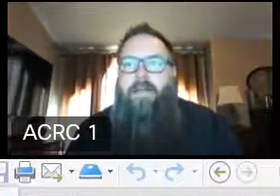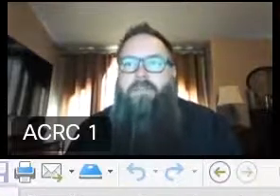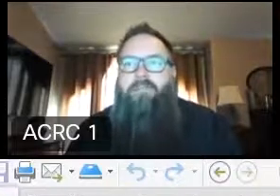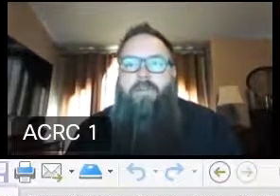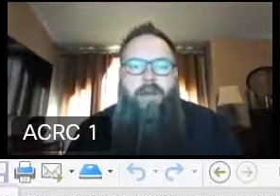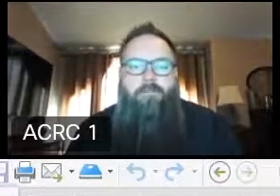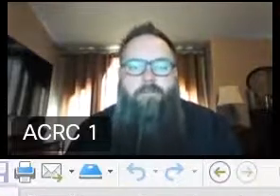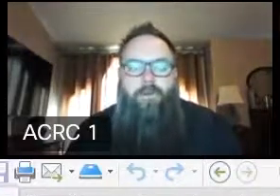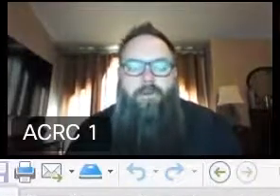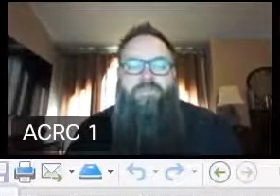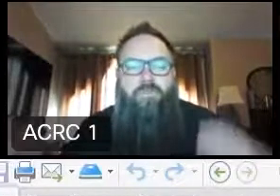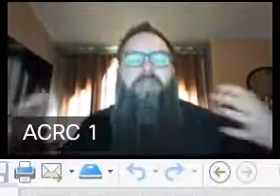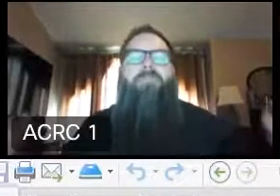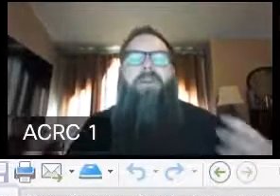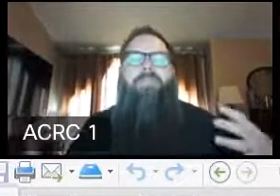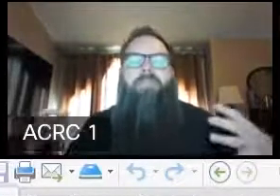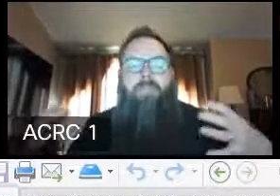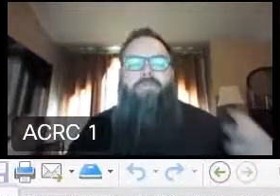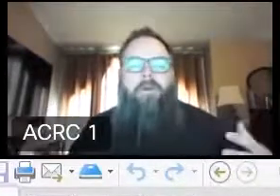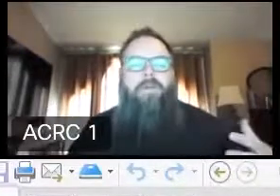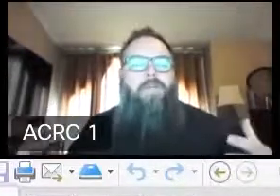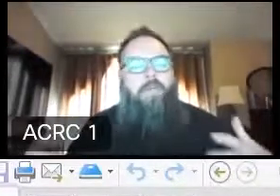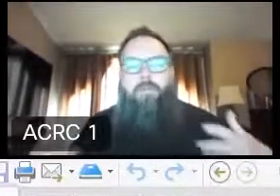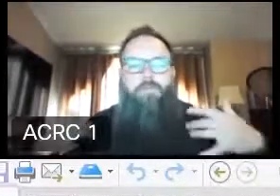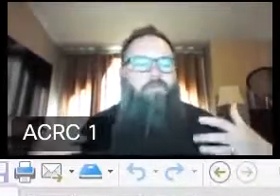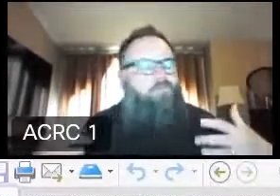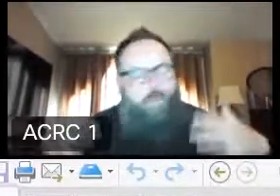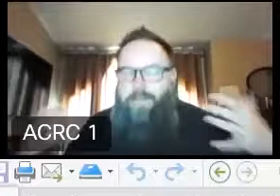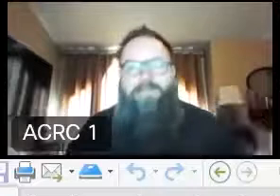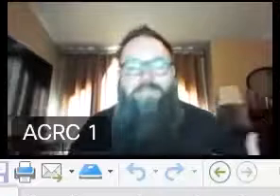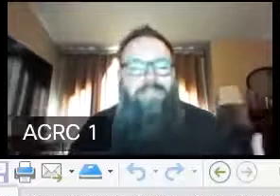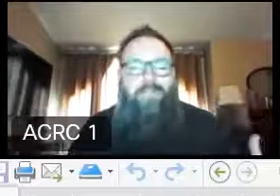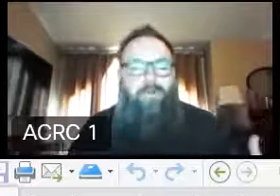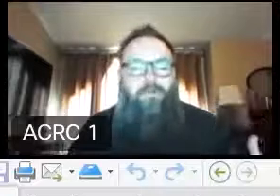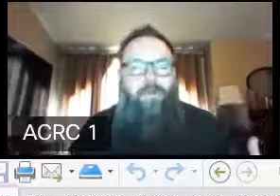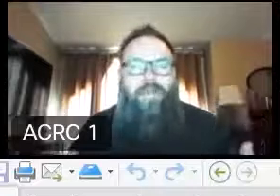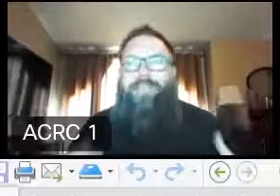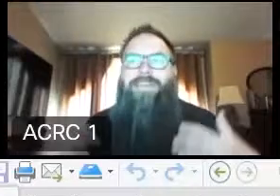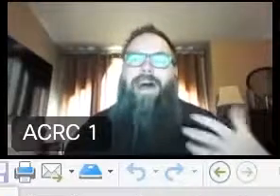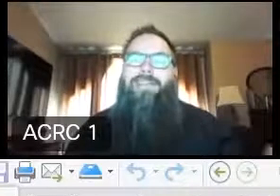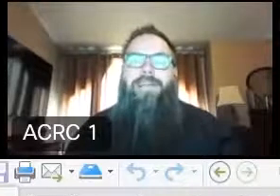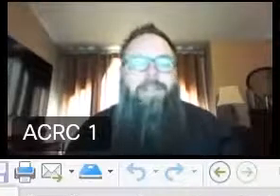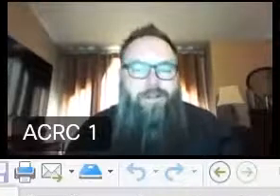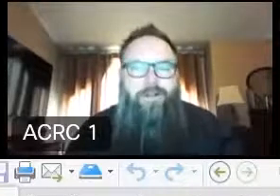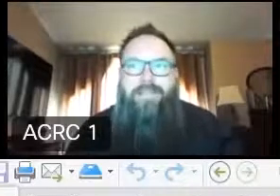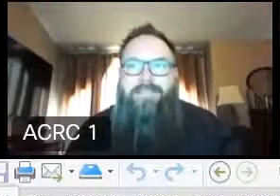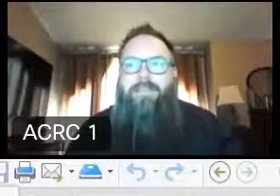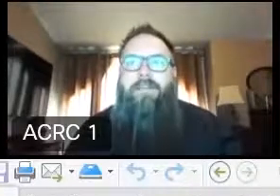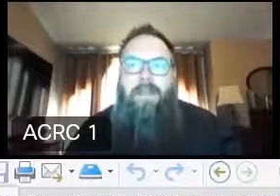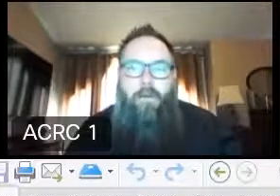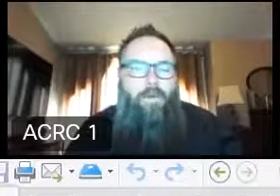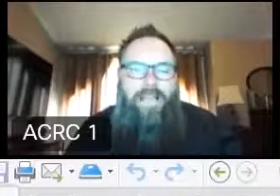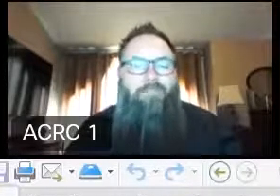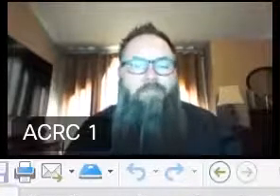is, I think, very helpful for you just right up front so that you know if you turn in a special incident report and it's unclear as